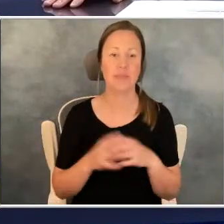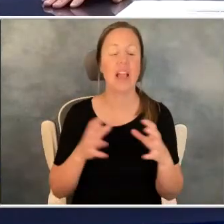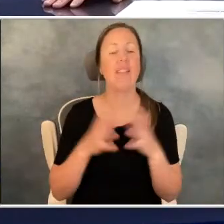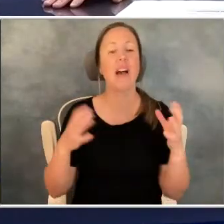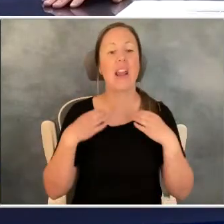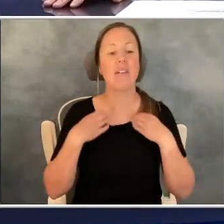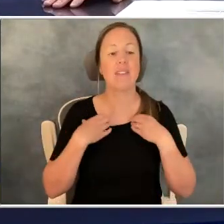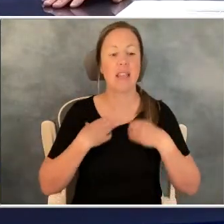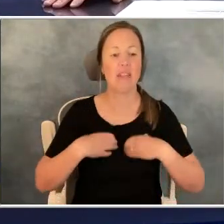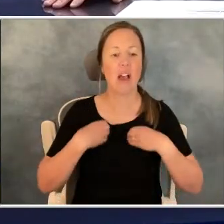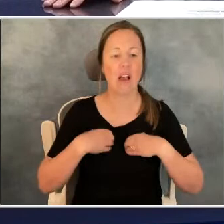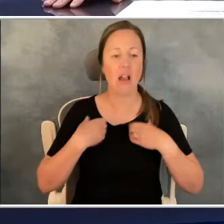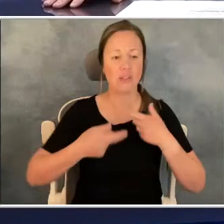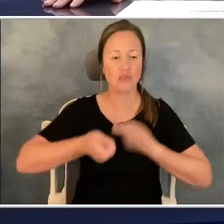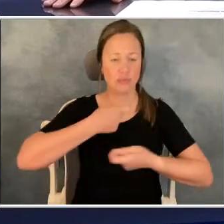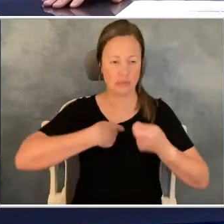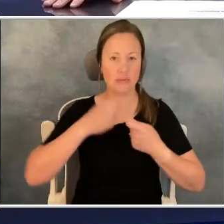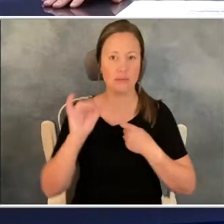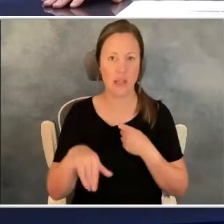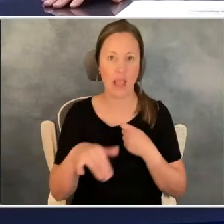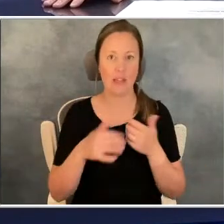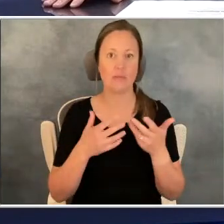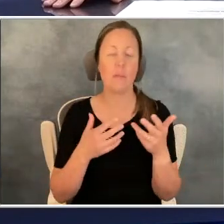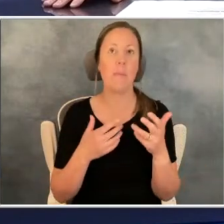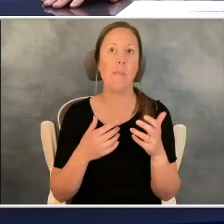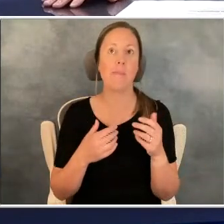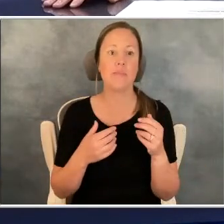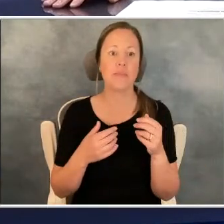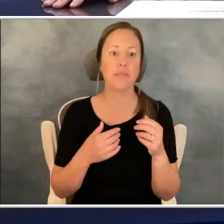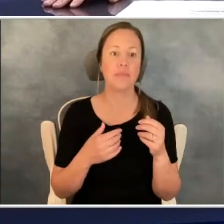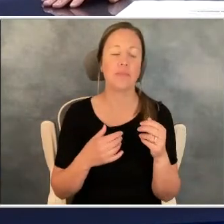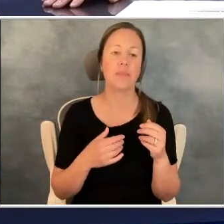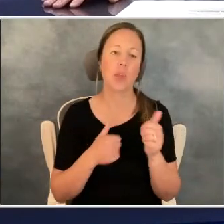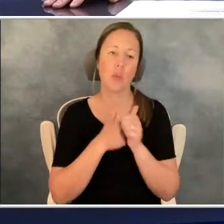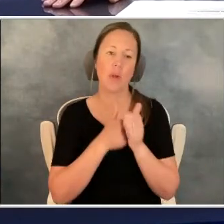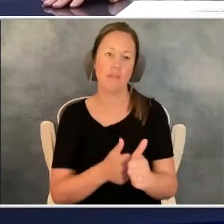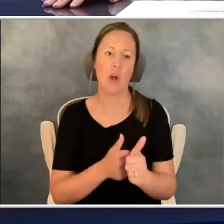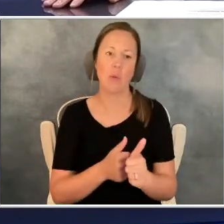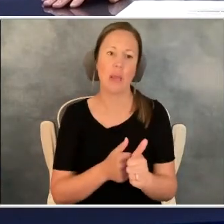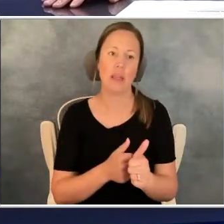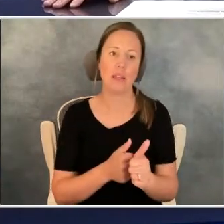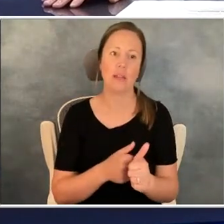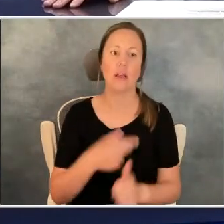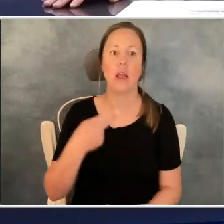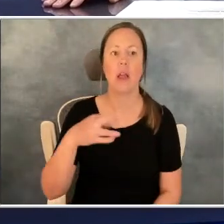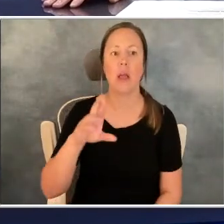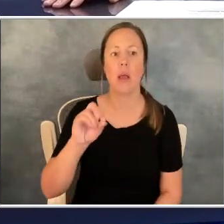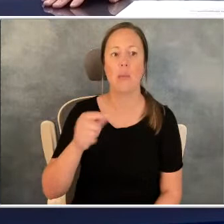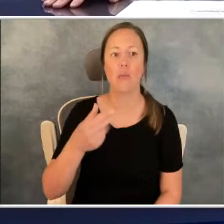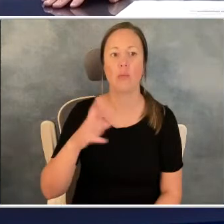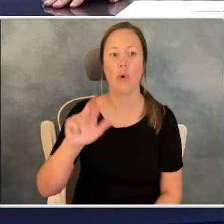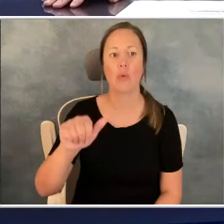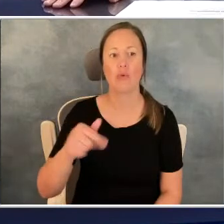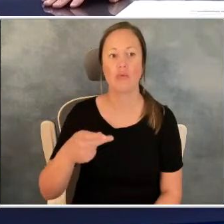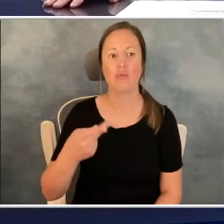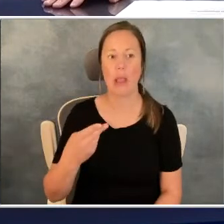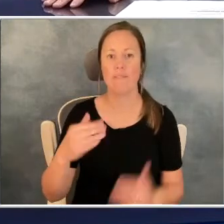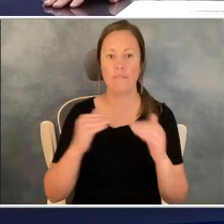for that stuff, and we're following tacrolimus or Prograf levels all the time. And what happens